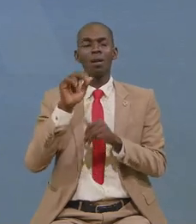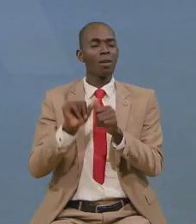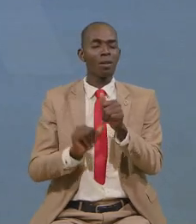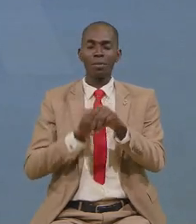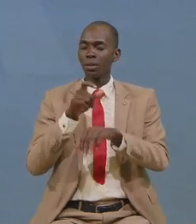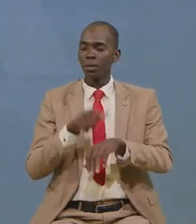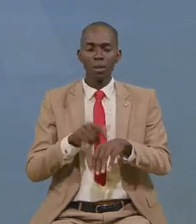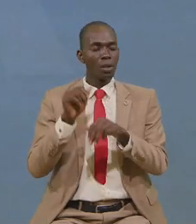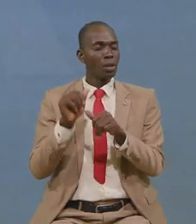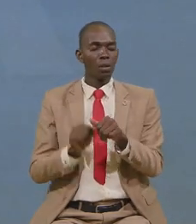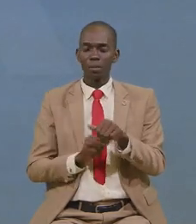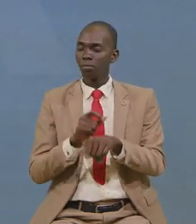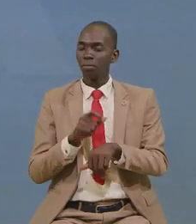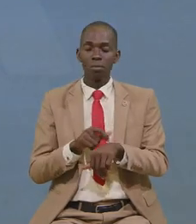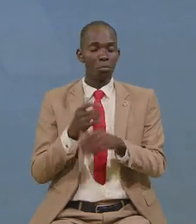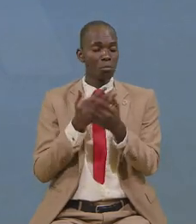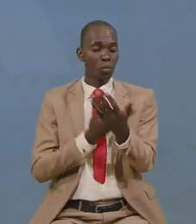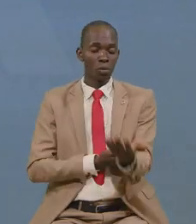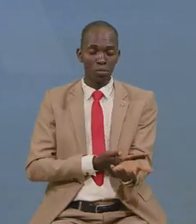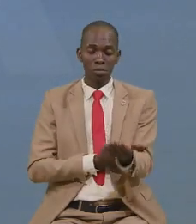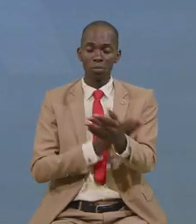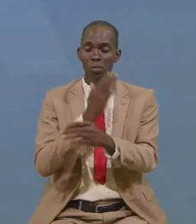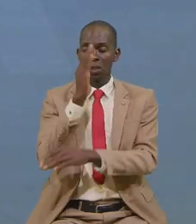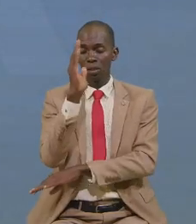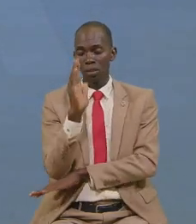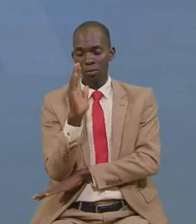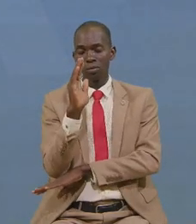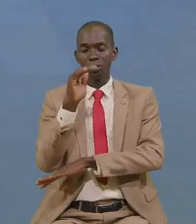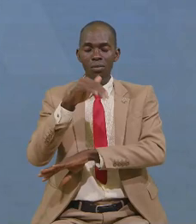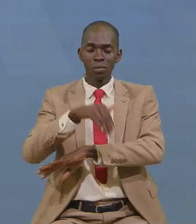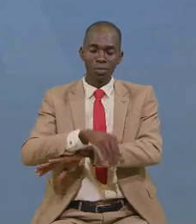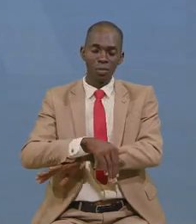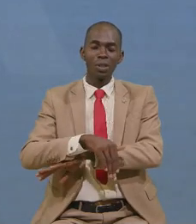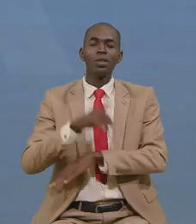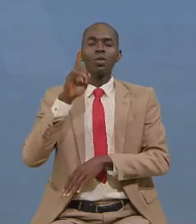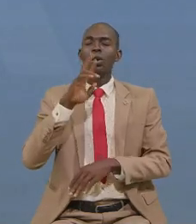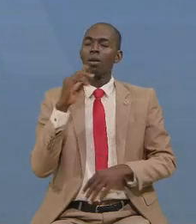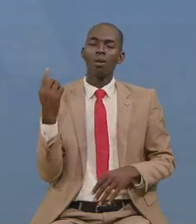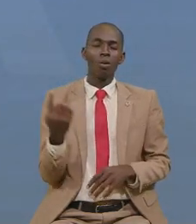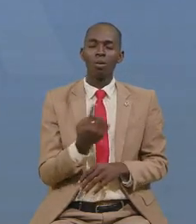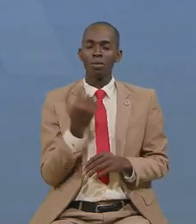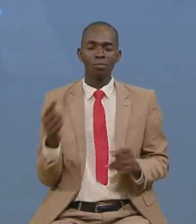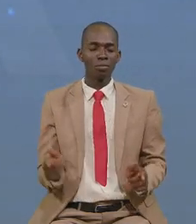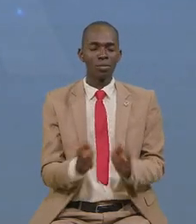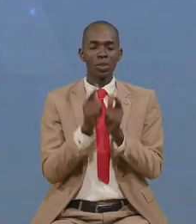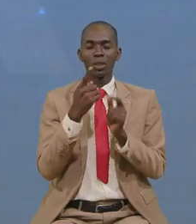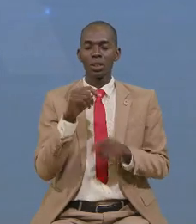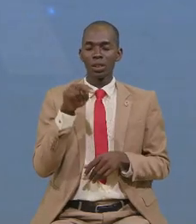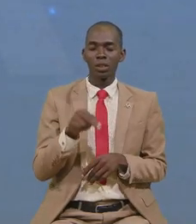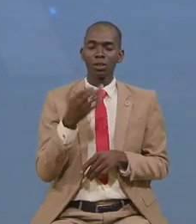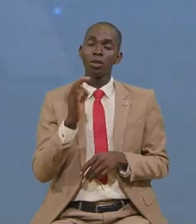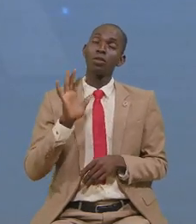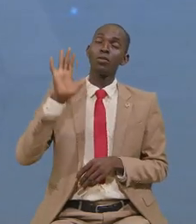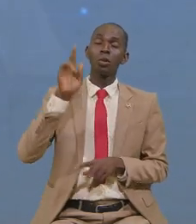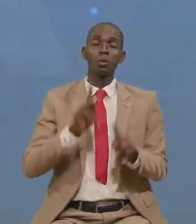every moment, morning, afternoon, night, you always meet your people at the